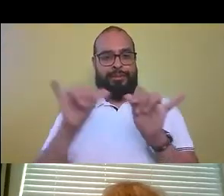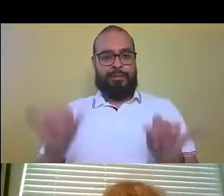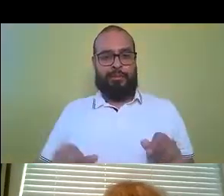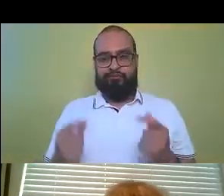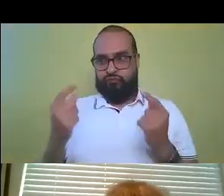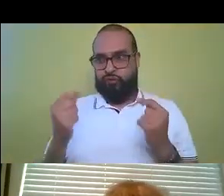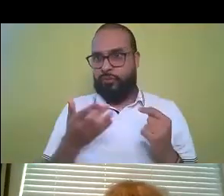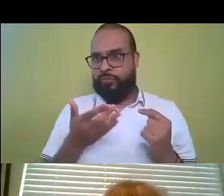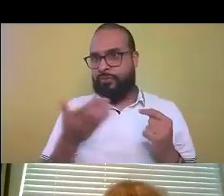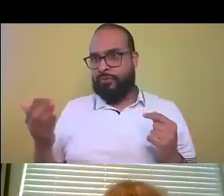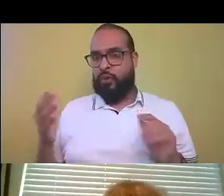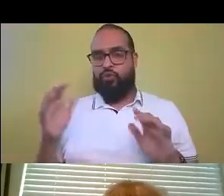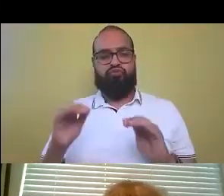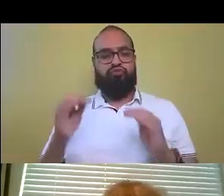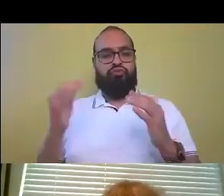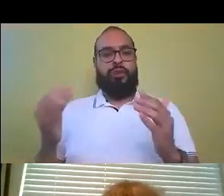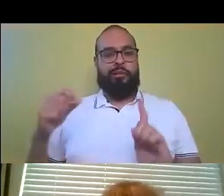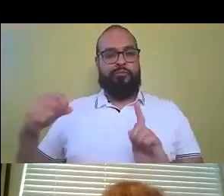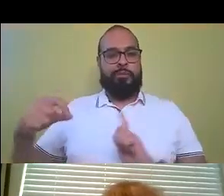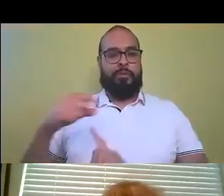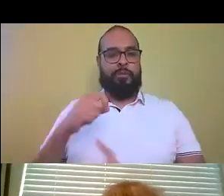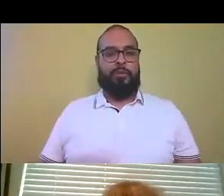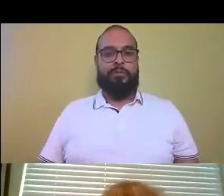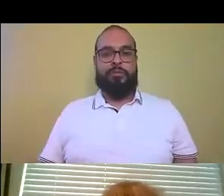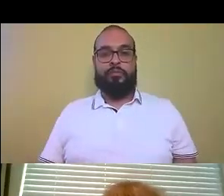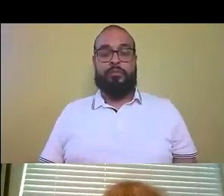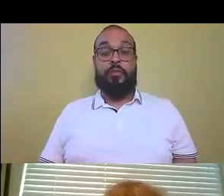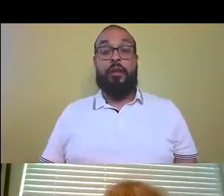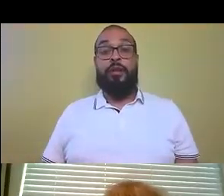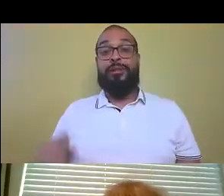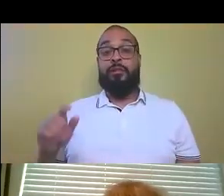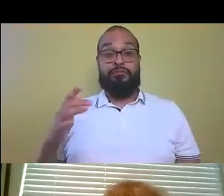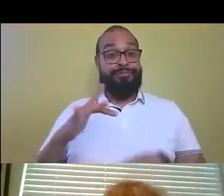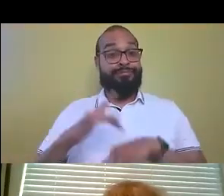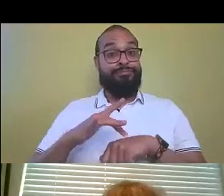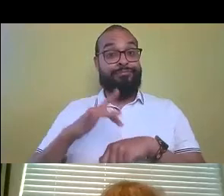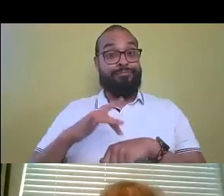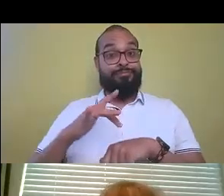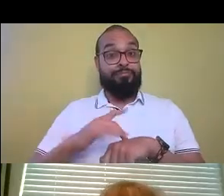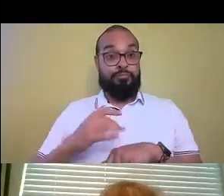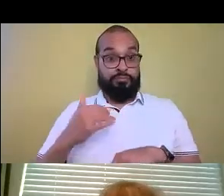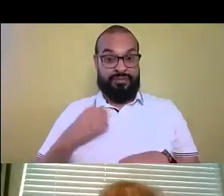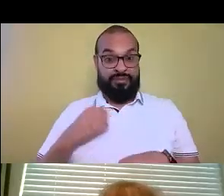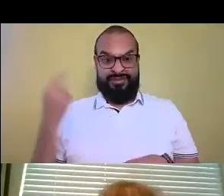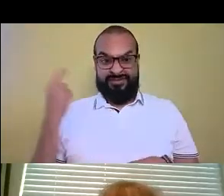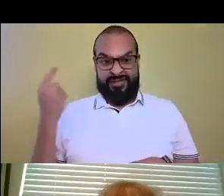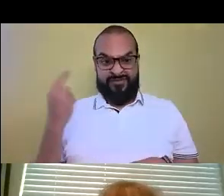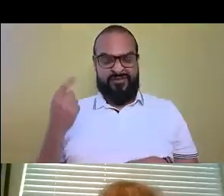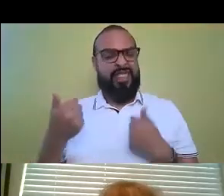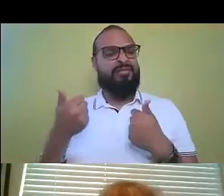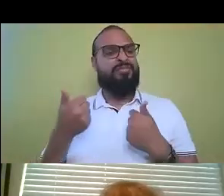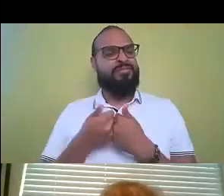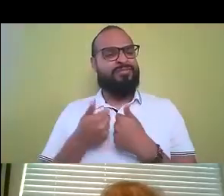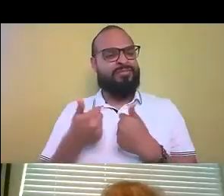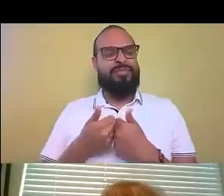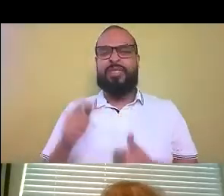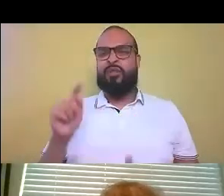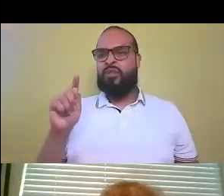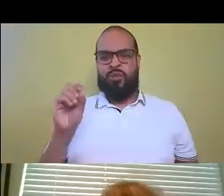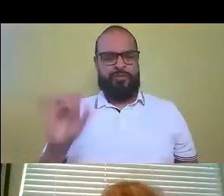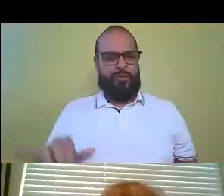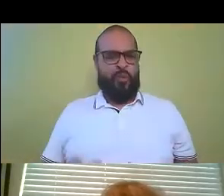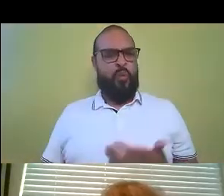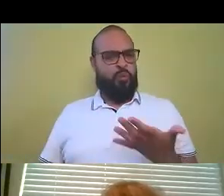provide input to that system? So tactile, can we have some fidgets in the cars? Can we have some toys that the child can be playing